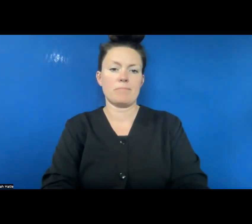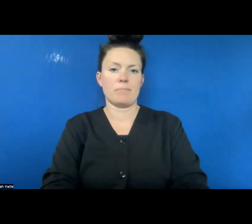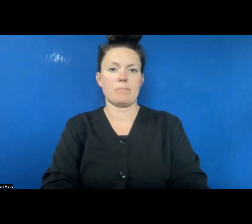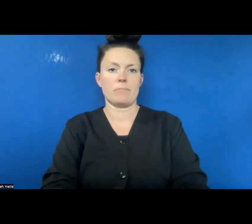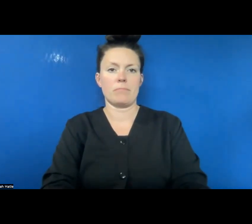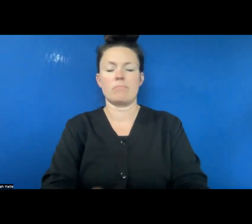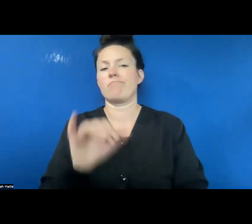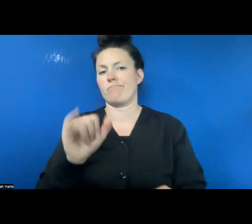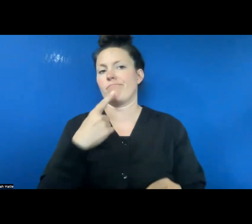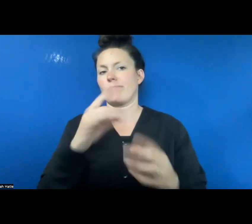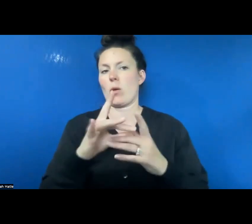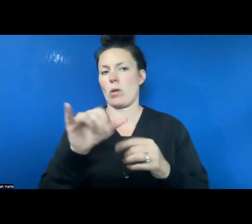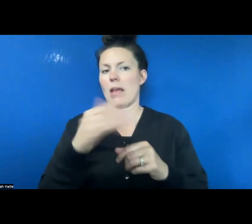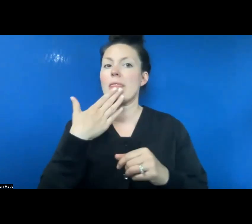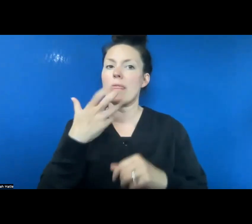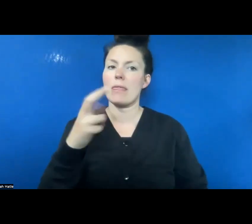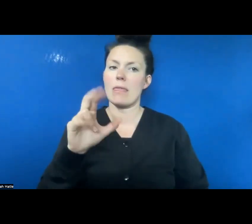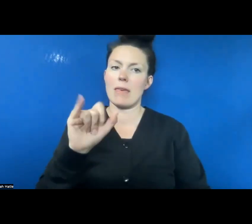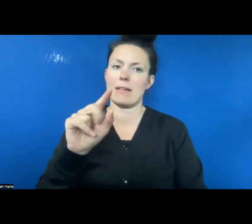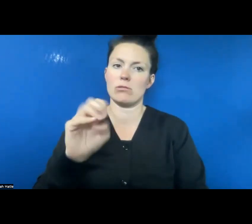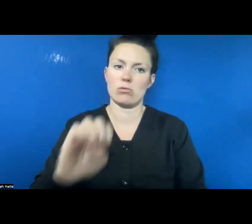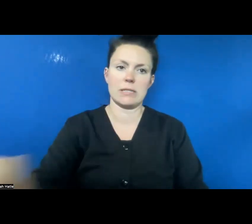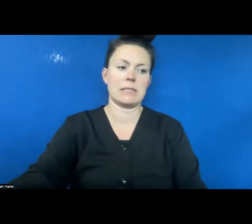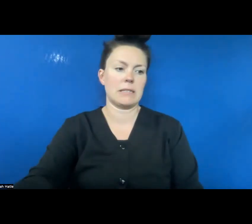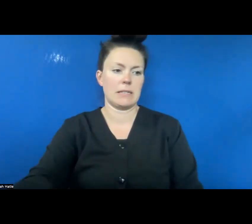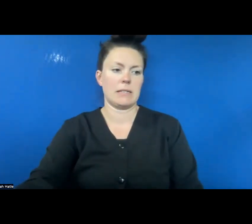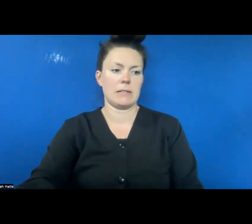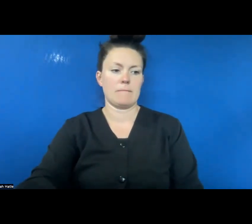That was what I wanted to say. Thank you, Christine.